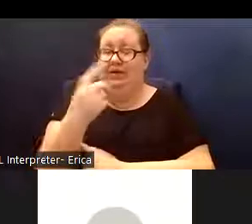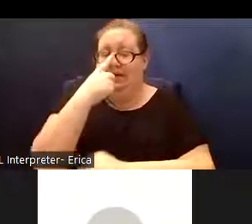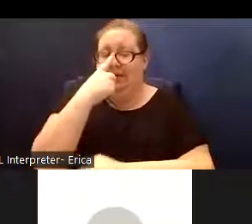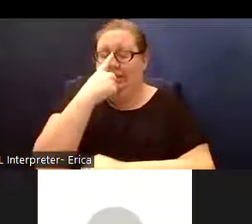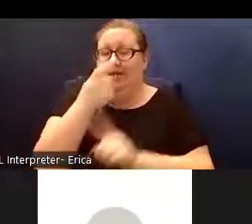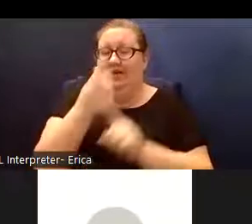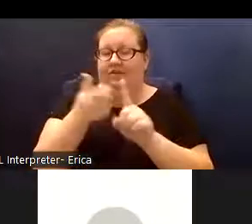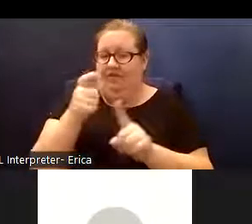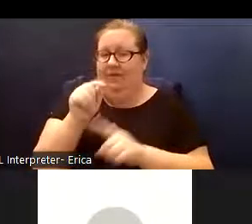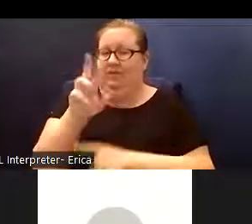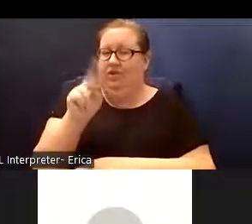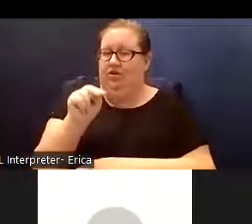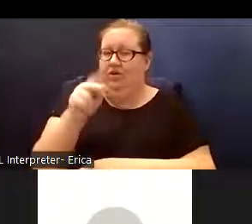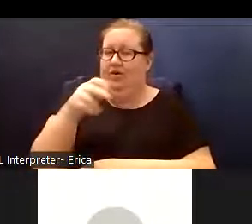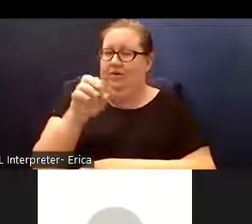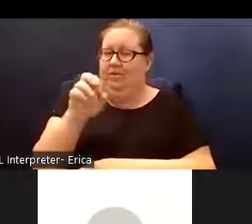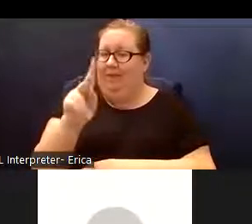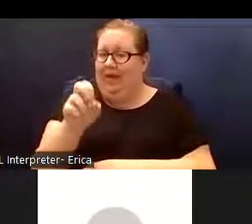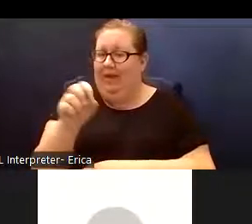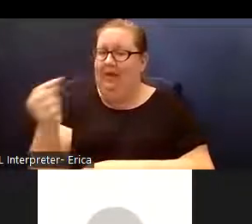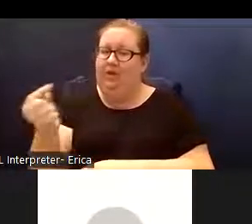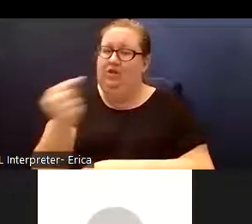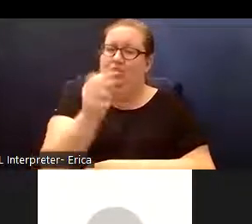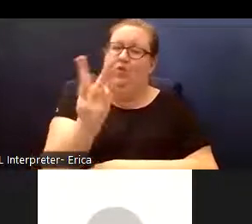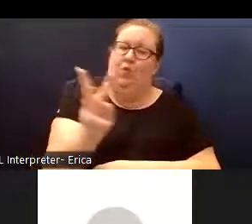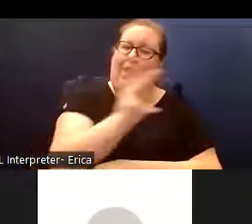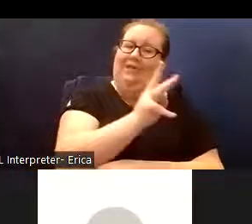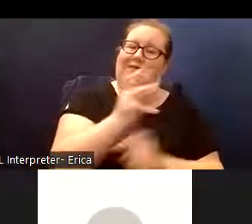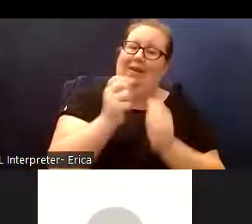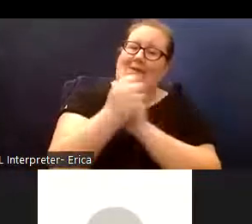the turnpike to the west and beyond.